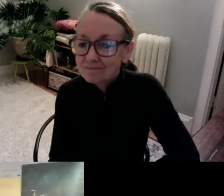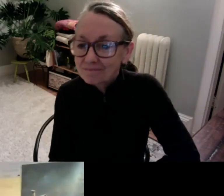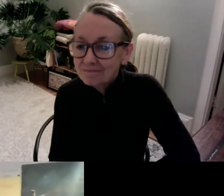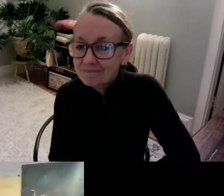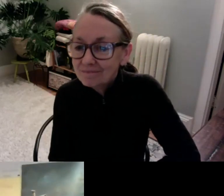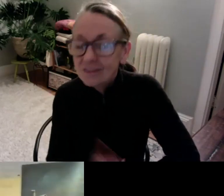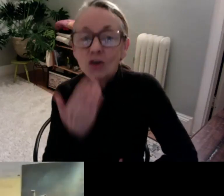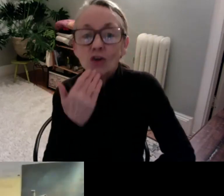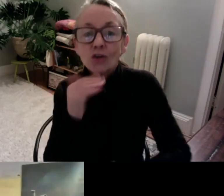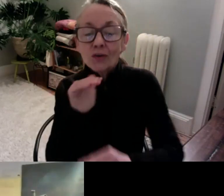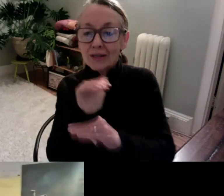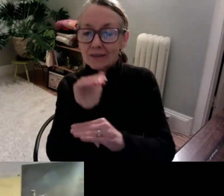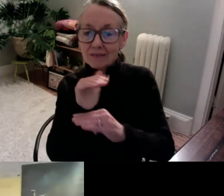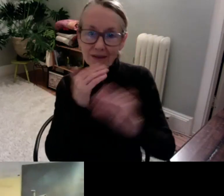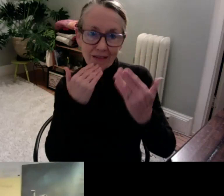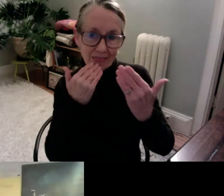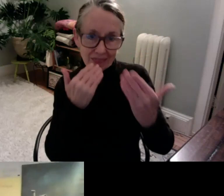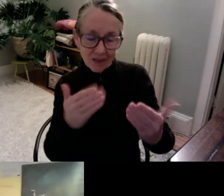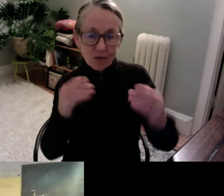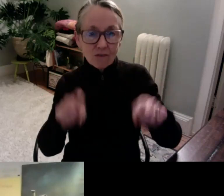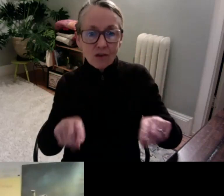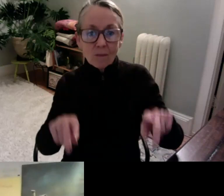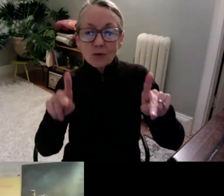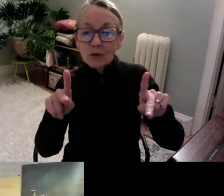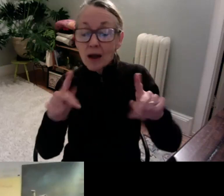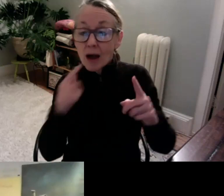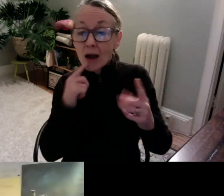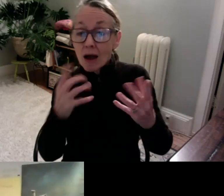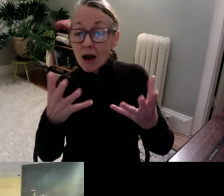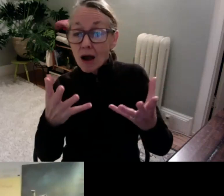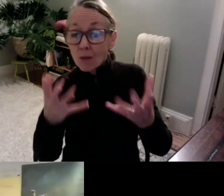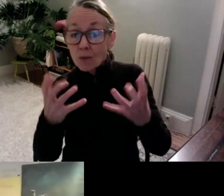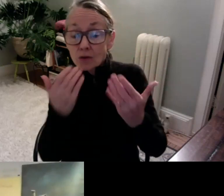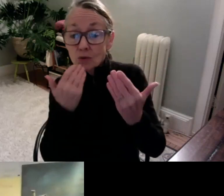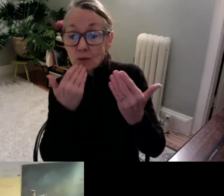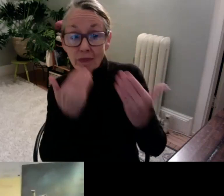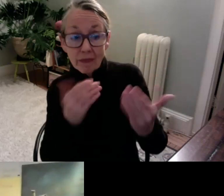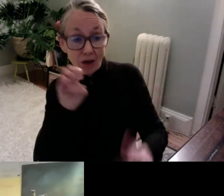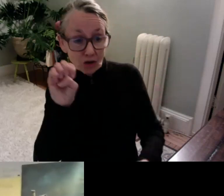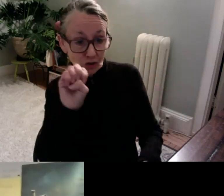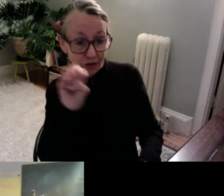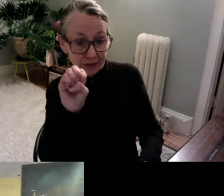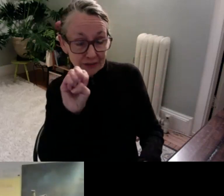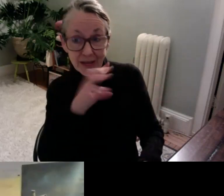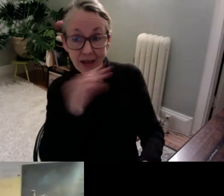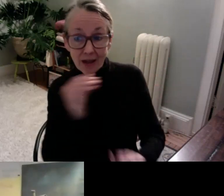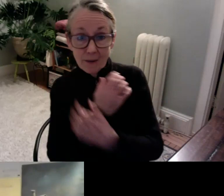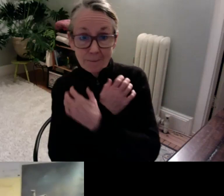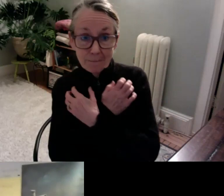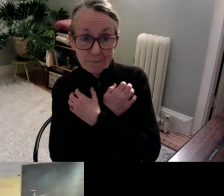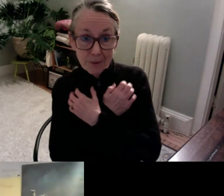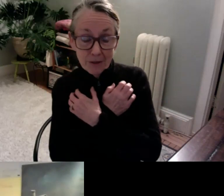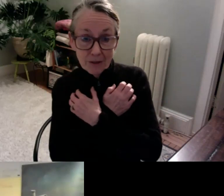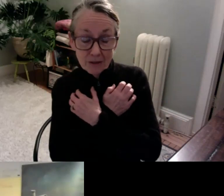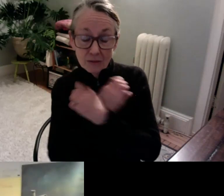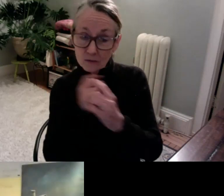Good evening, and thank you for the opportunity. I just wanted to thank Ernest and Mike also for